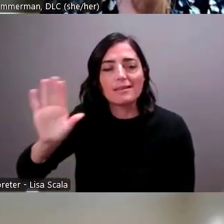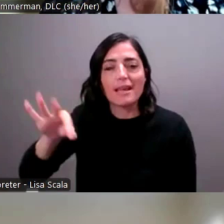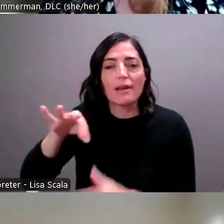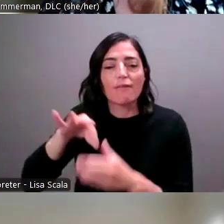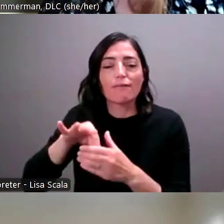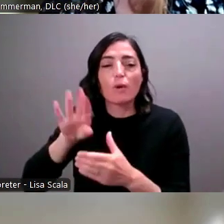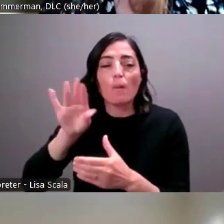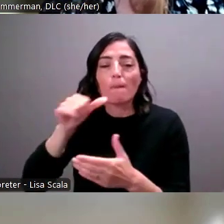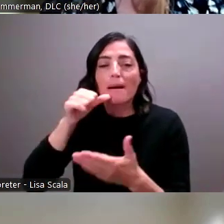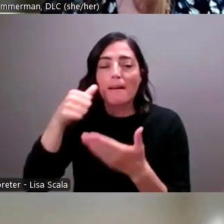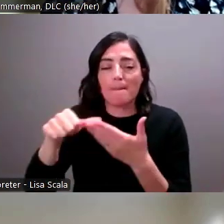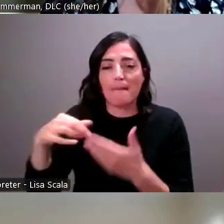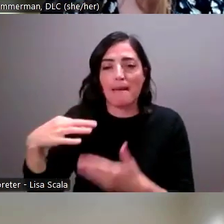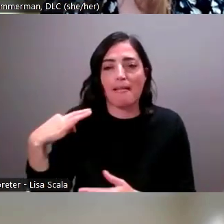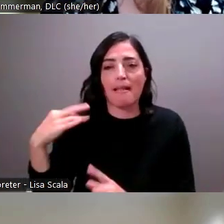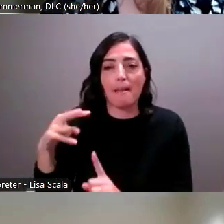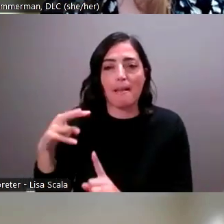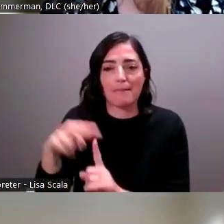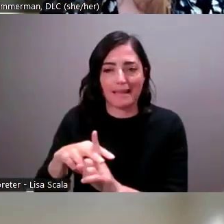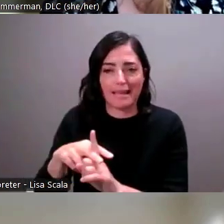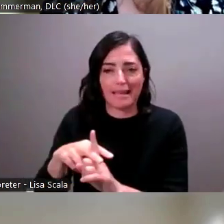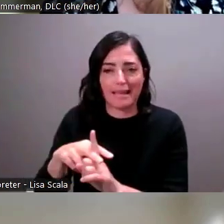mail application, and I describe what